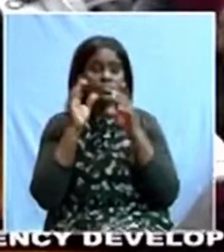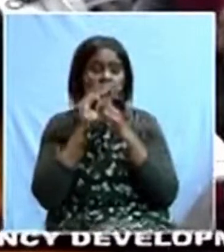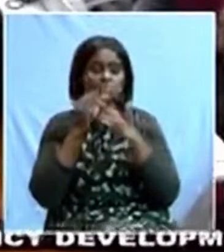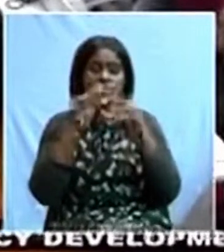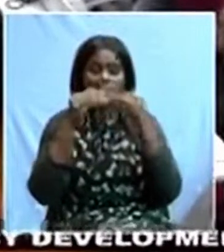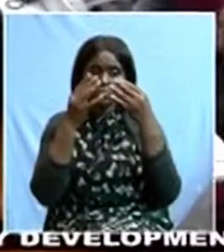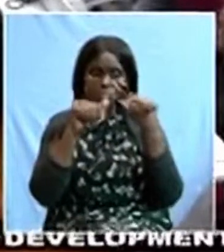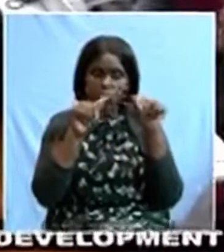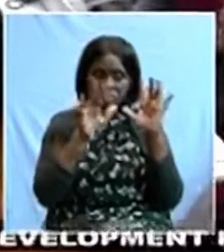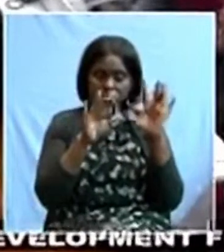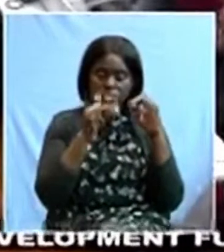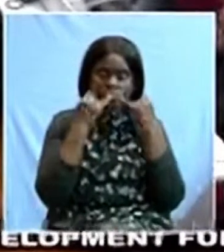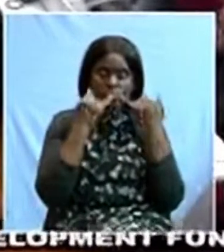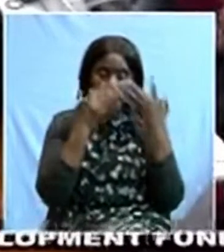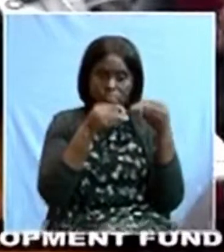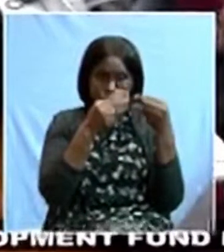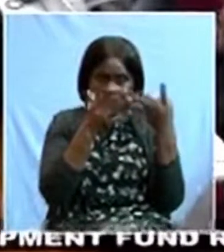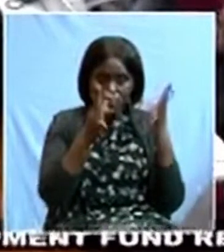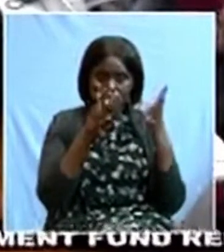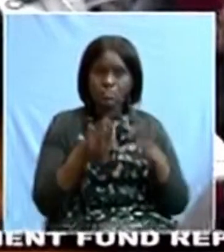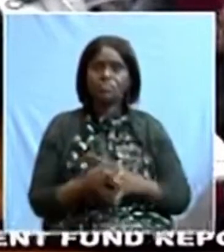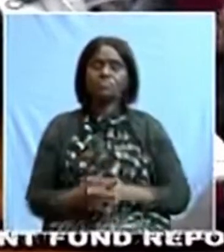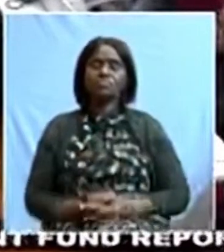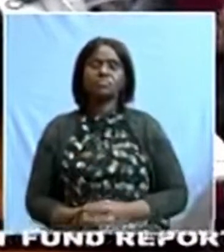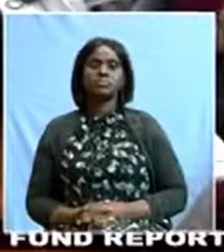the auditors that information yourself?